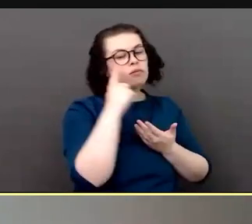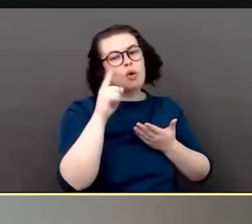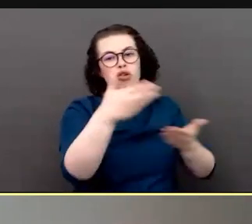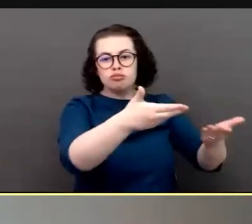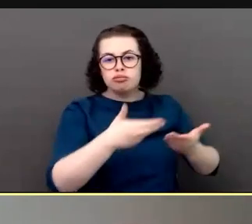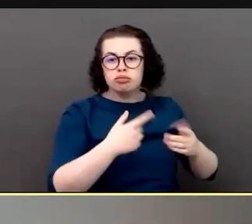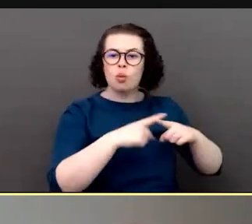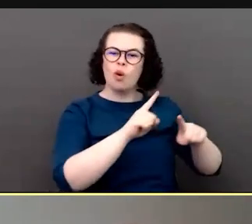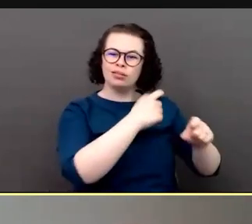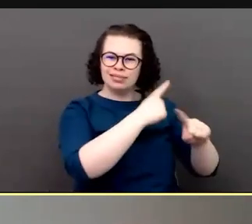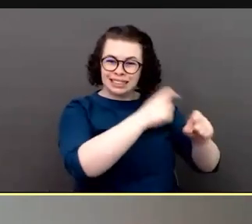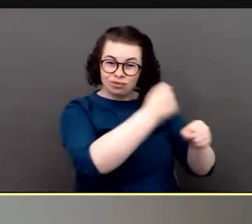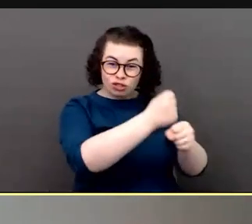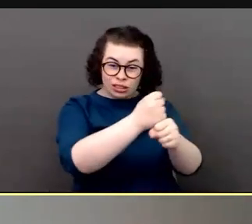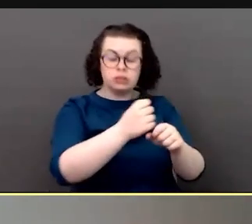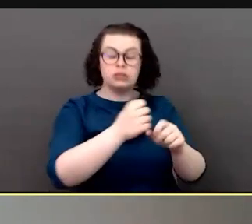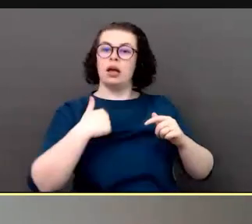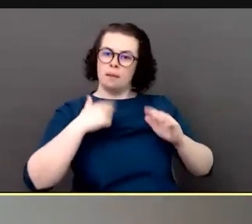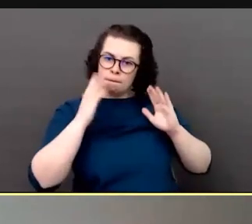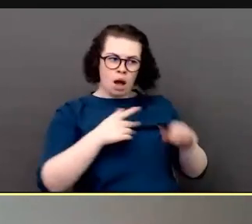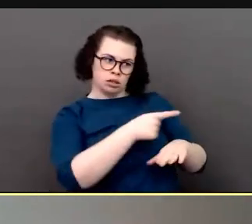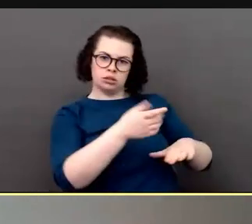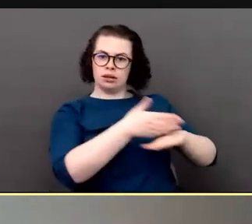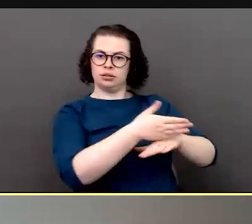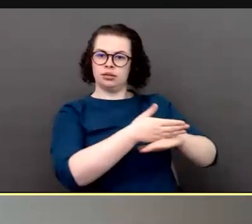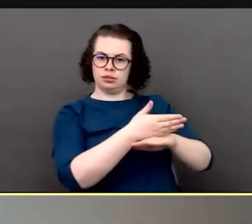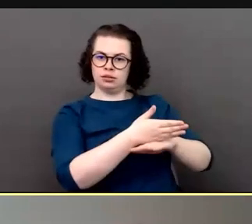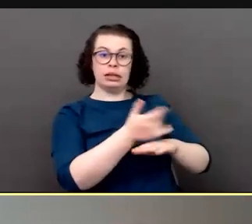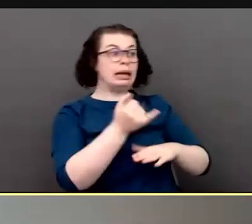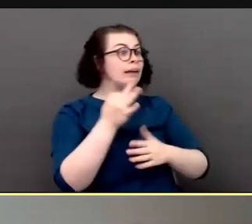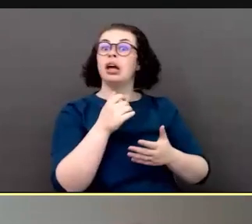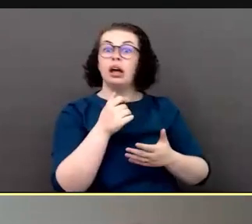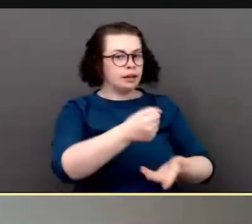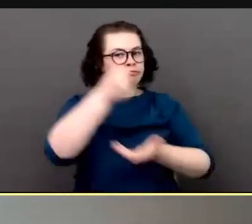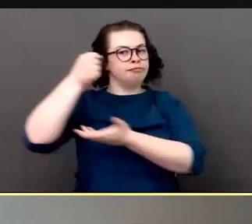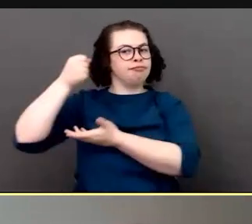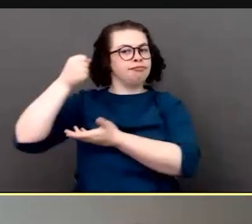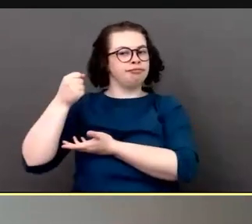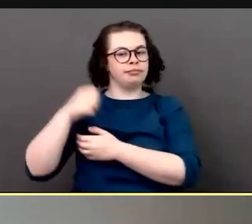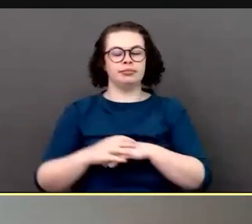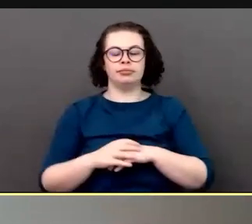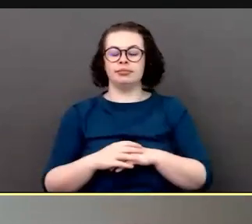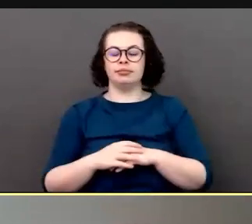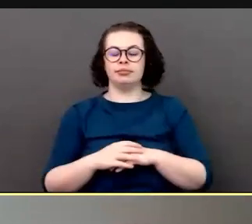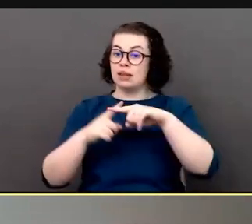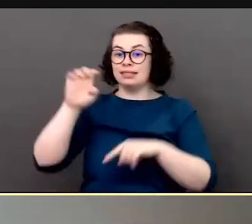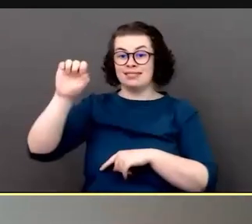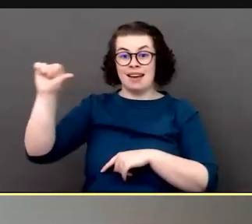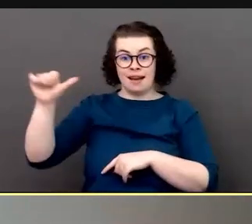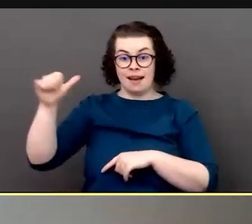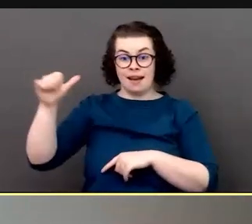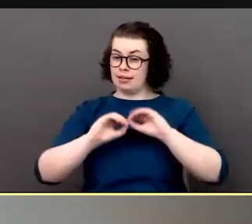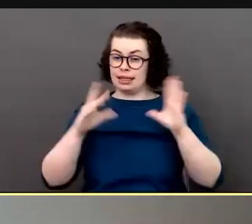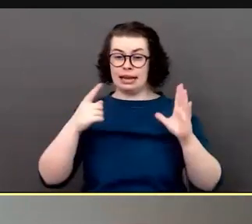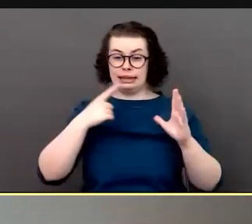Act, allowing member states really to decide to apply the common accessibility requirements in the directive to the built environment